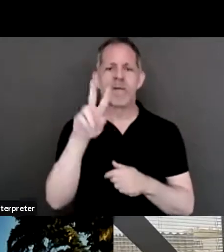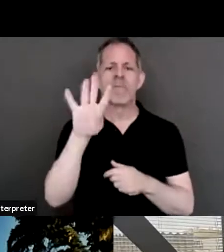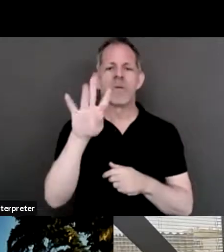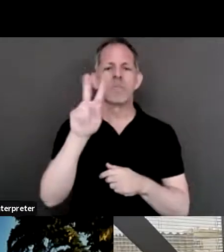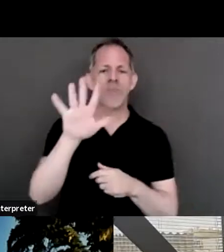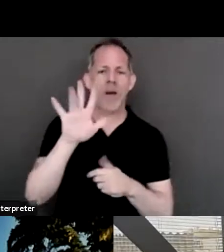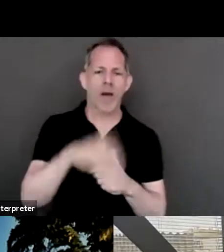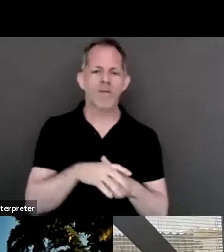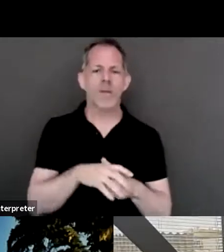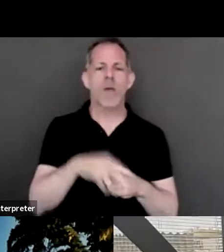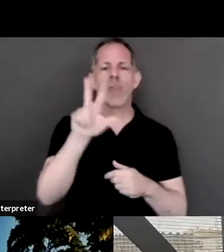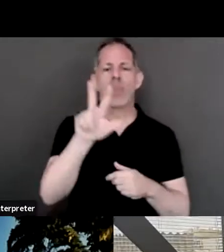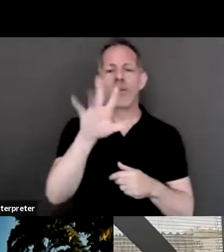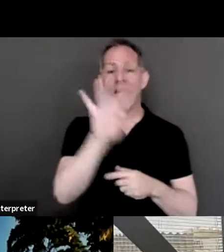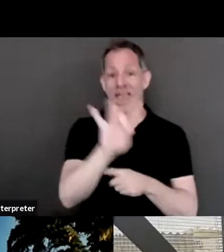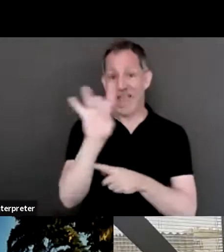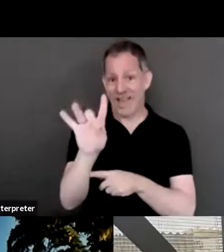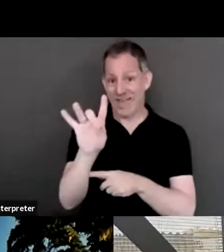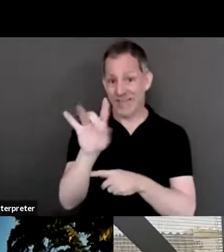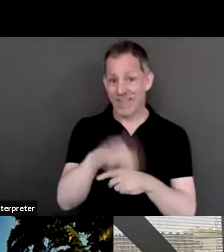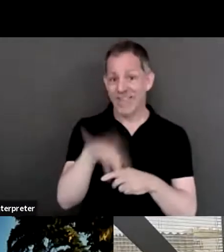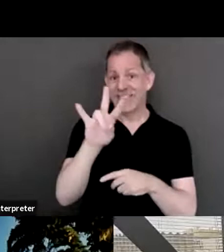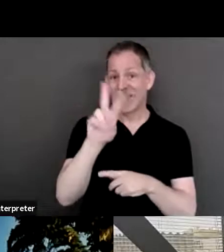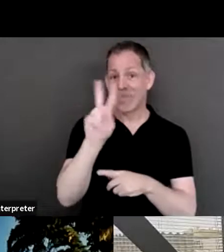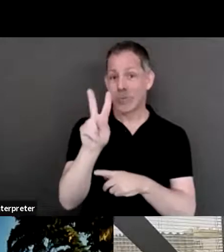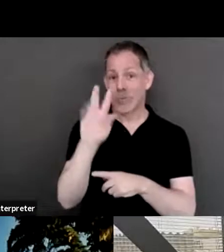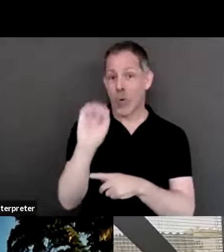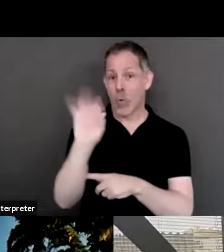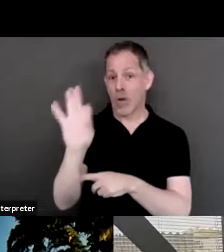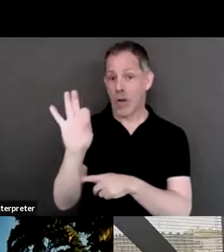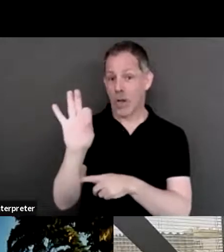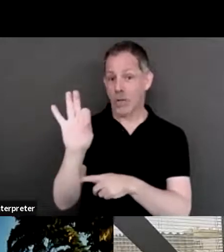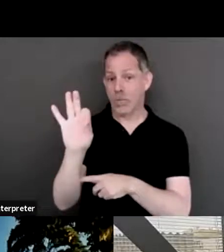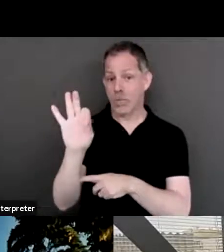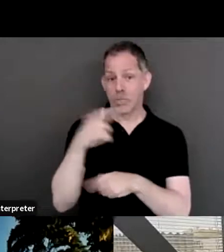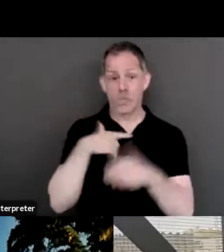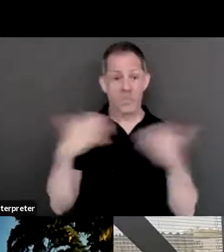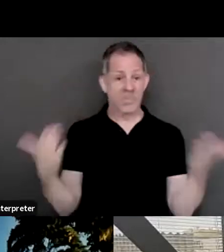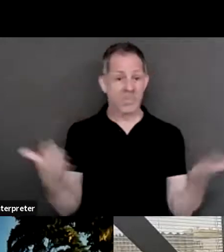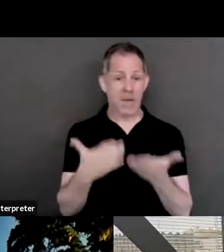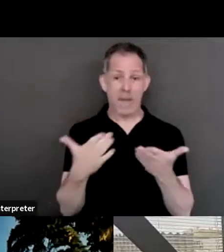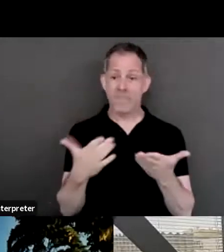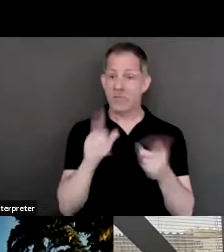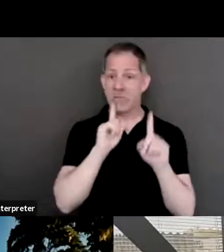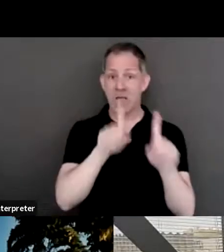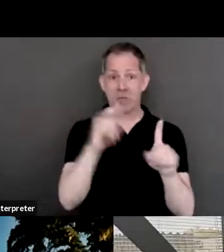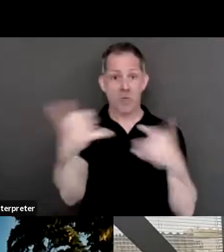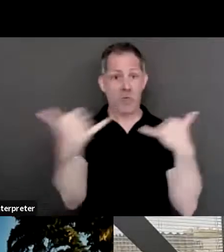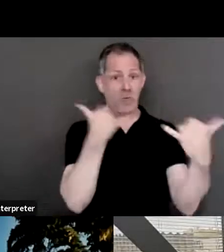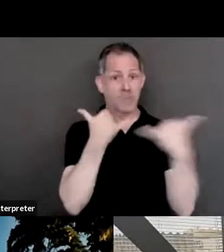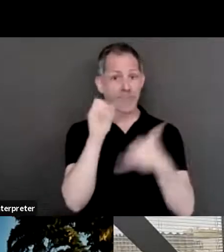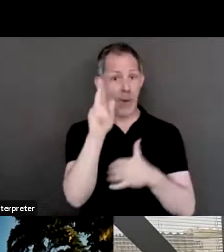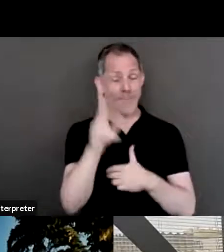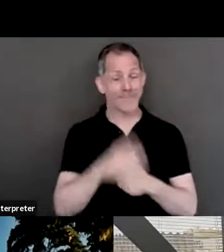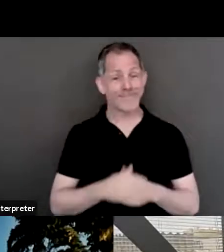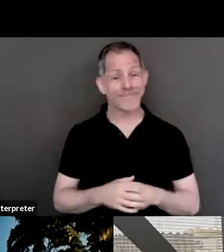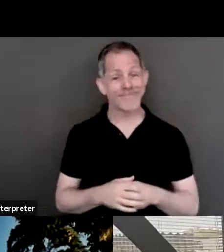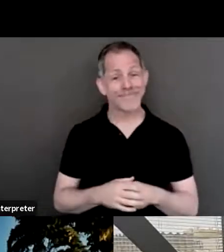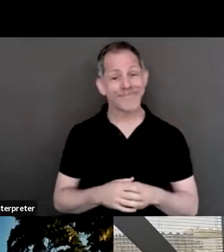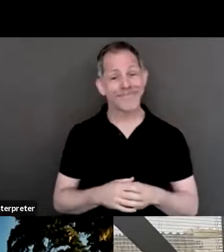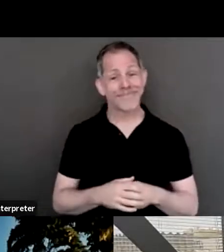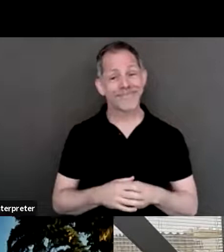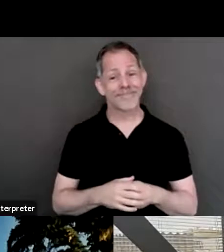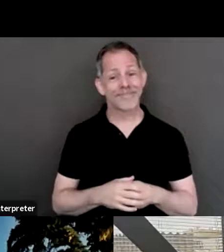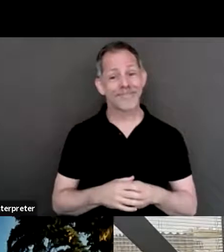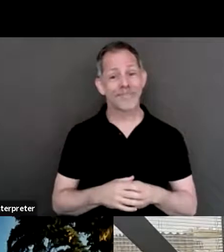425-388-7209, and I'm happy to answer any questions in regards to this. I think that's it for now. Jason,